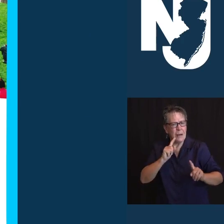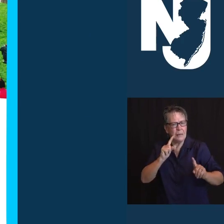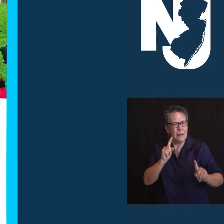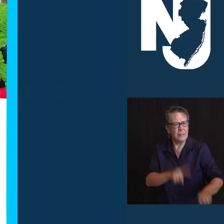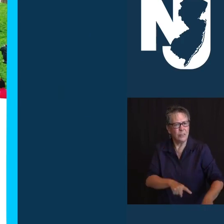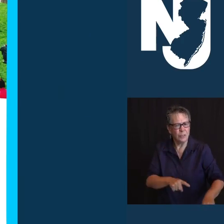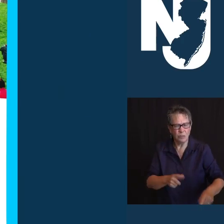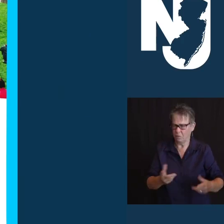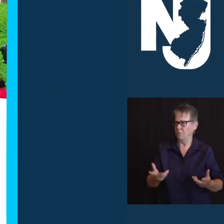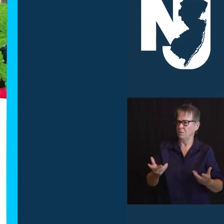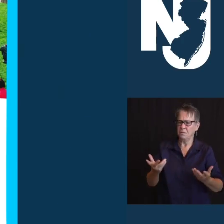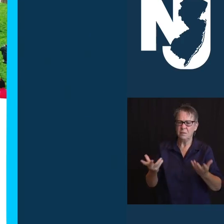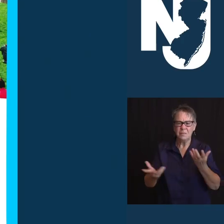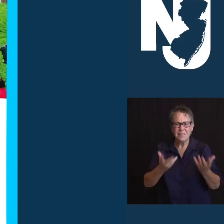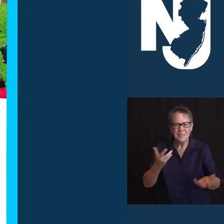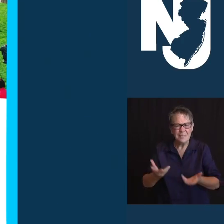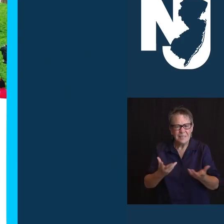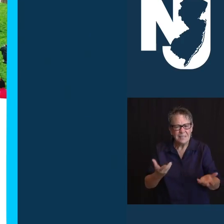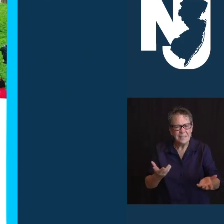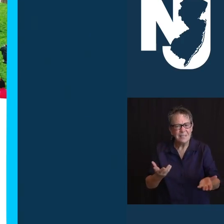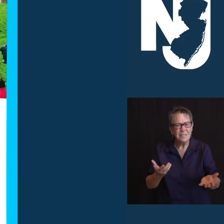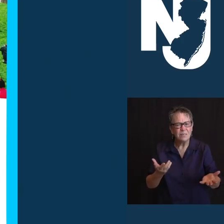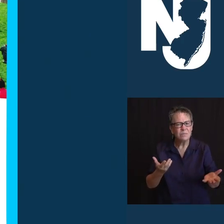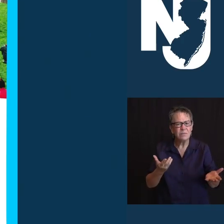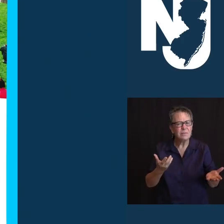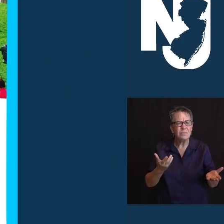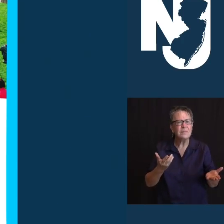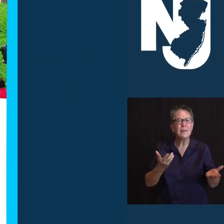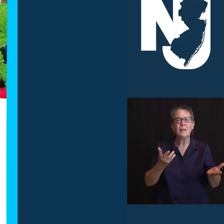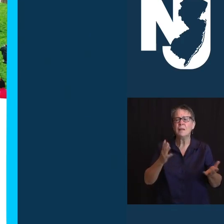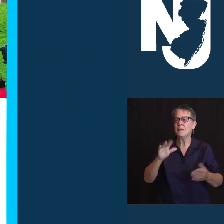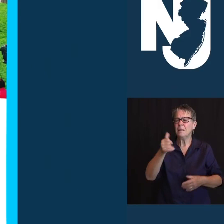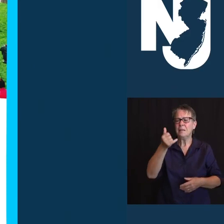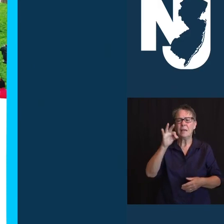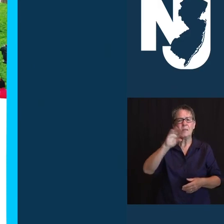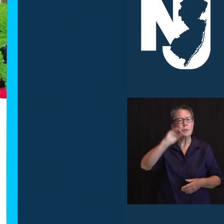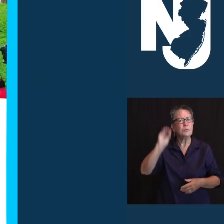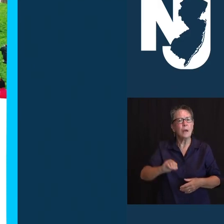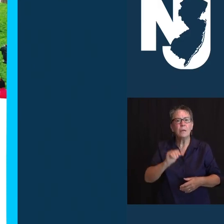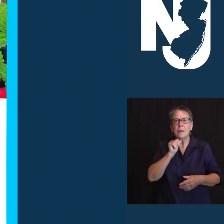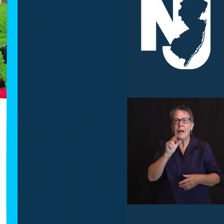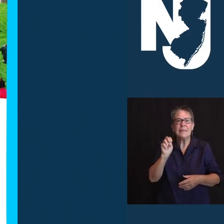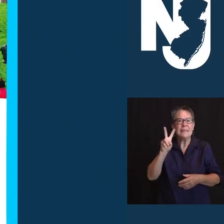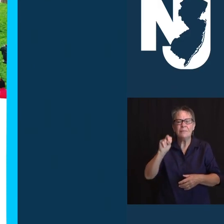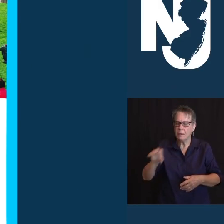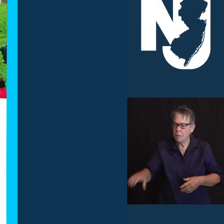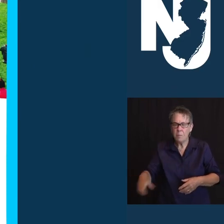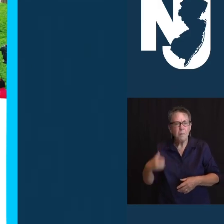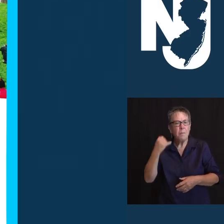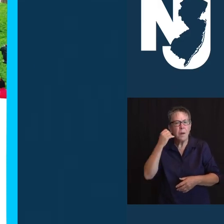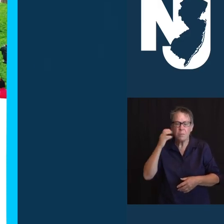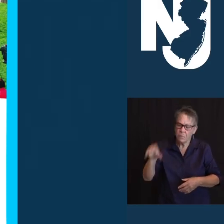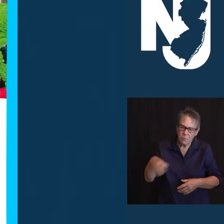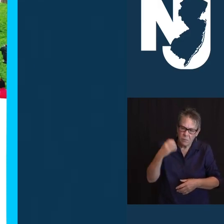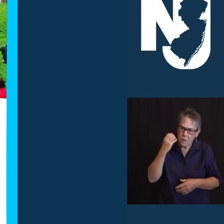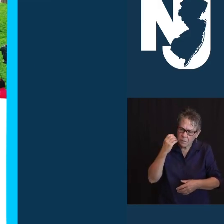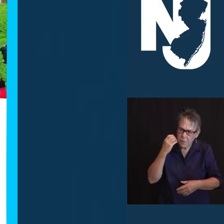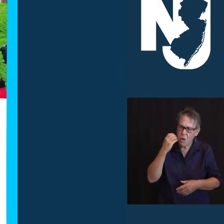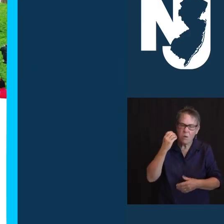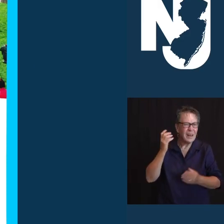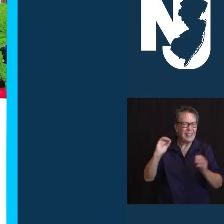with the contact tracers to contain this disease and protect the health of their loved ones, their families, and their